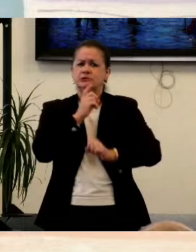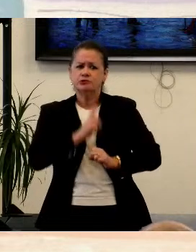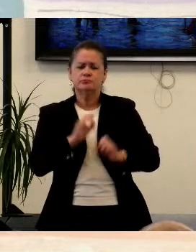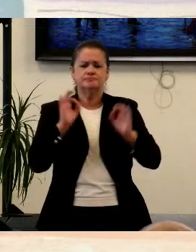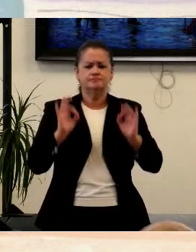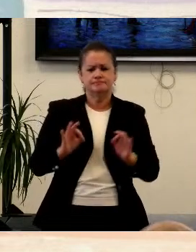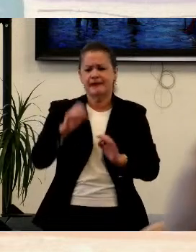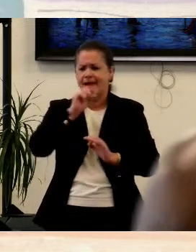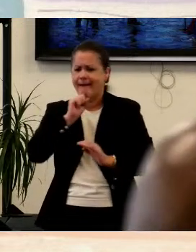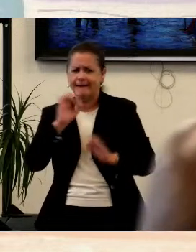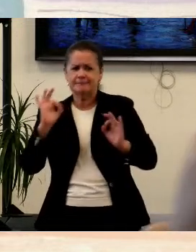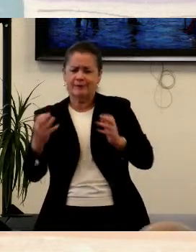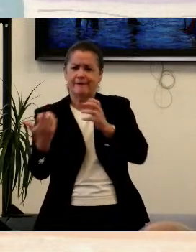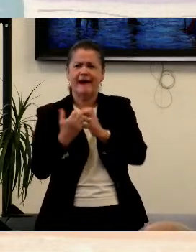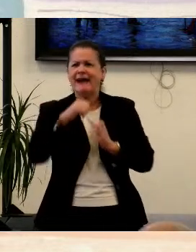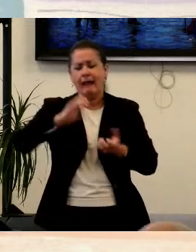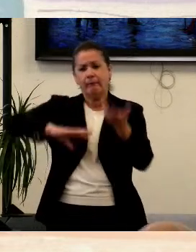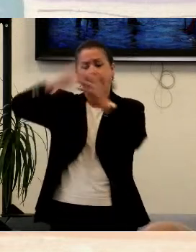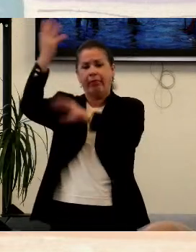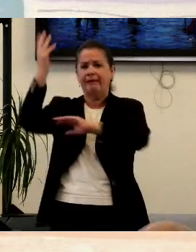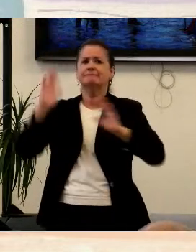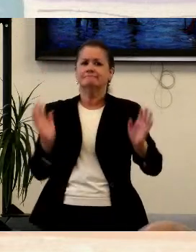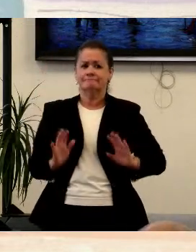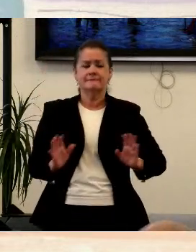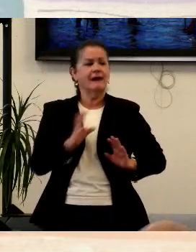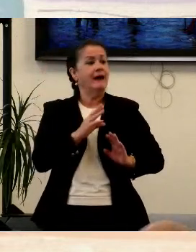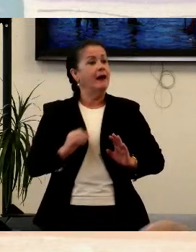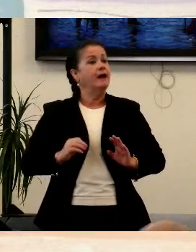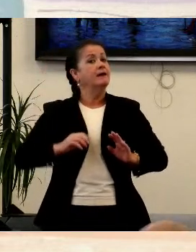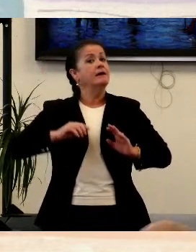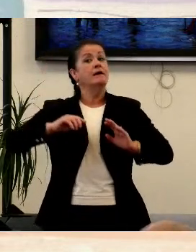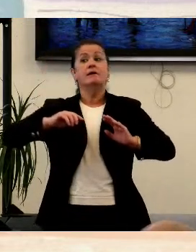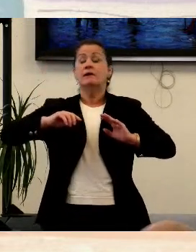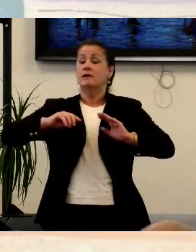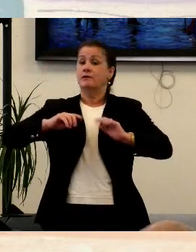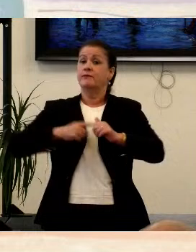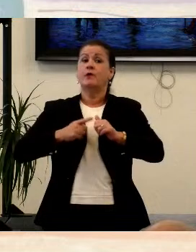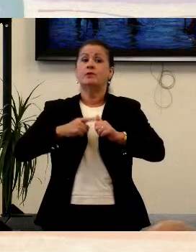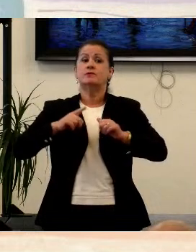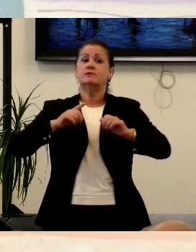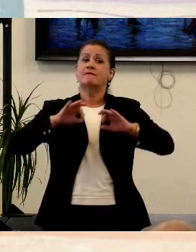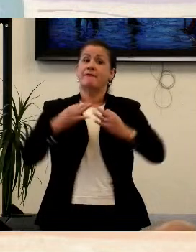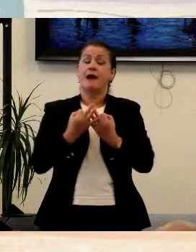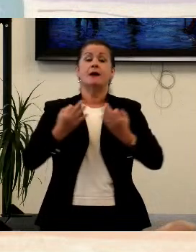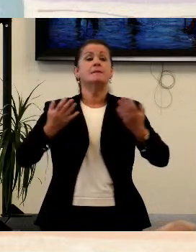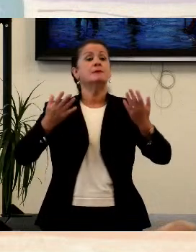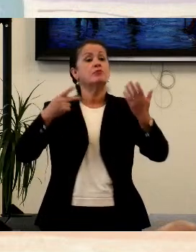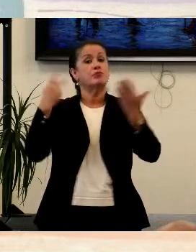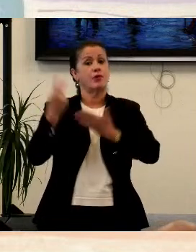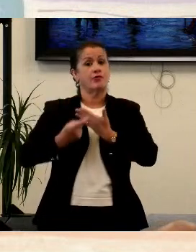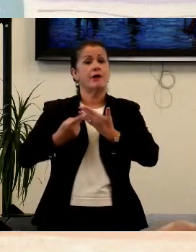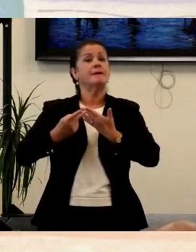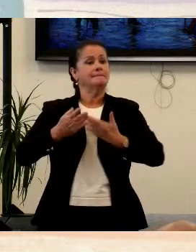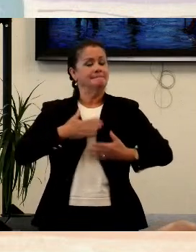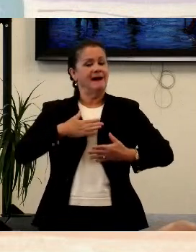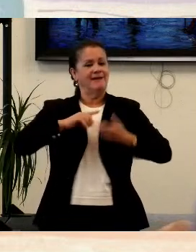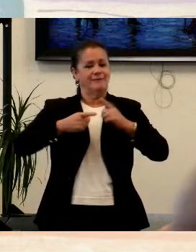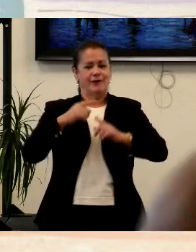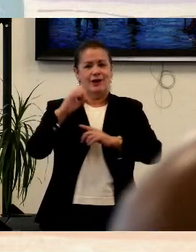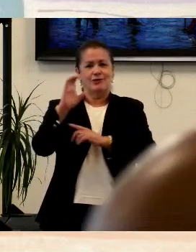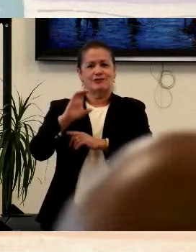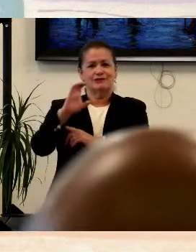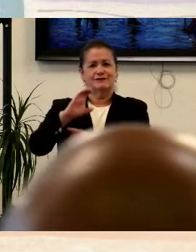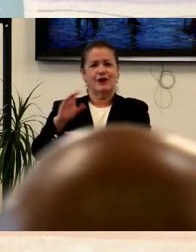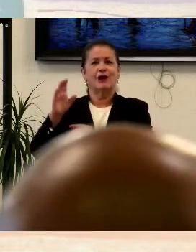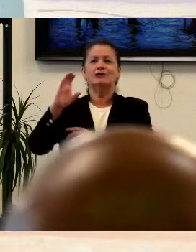otherwise not off the rails. Third, I want to thank Casey Family Programs, represented today by my friends Christopher Church and